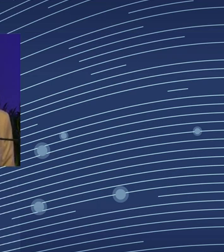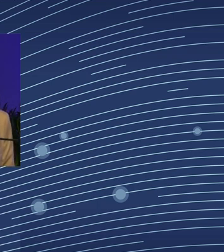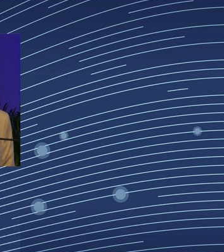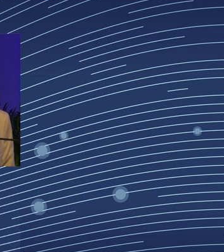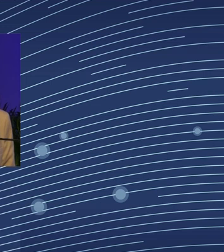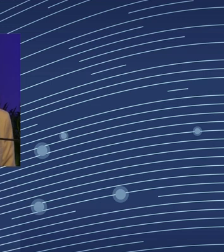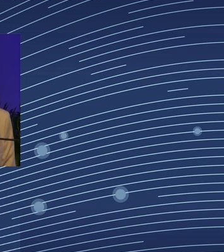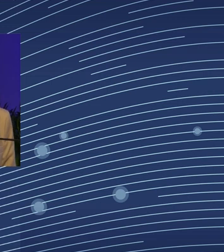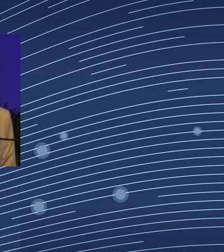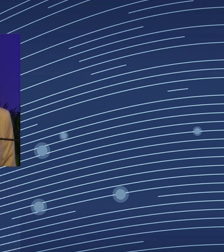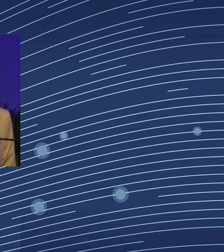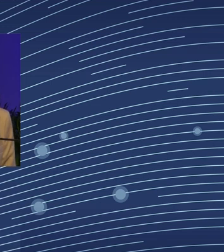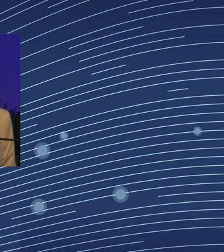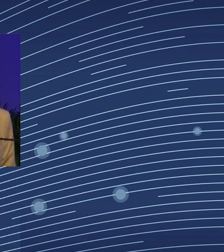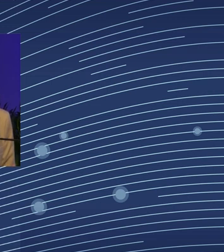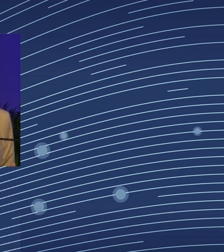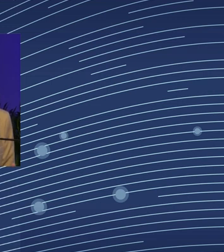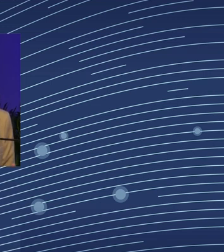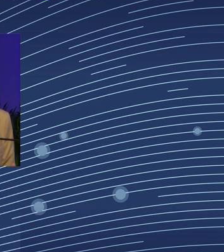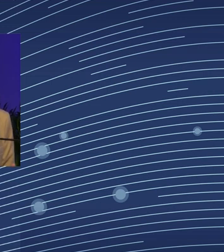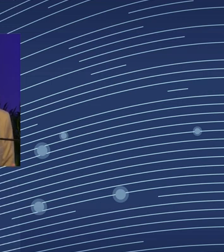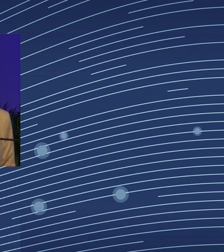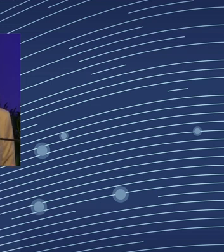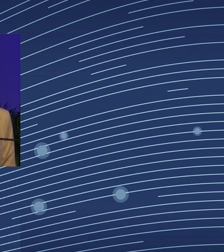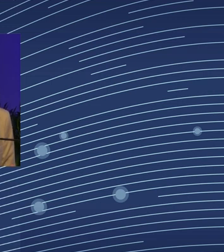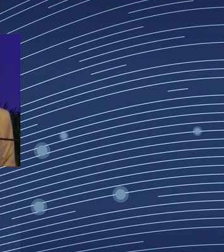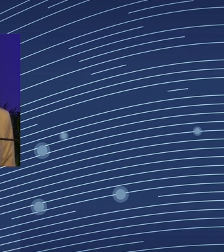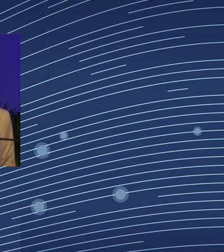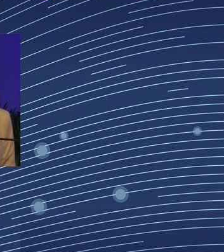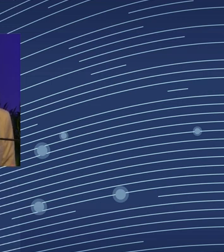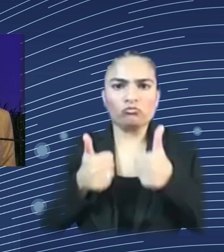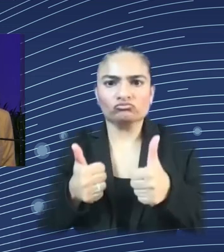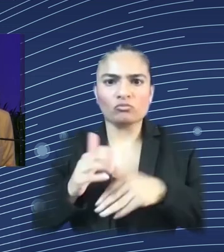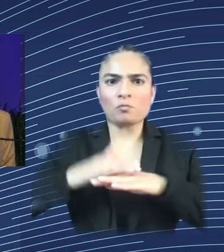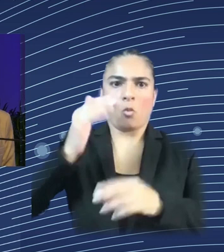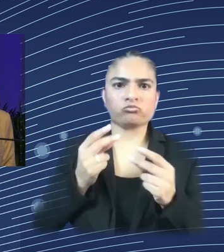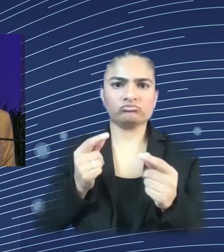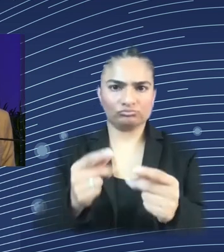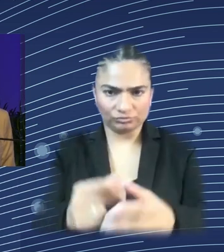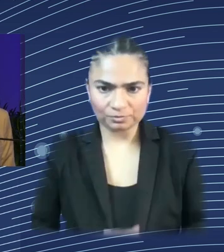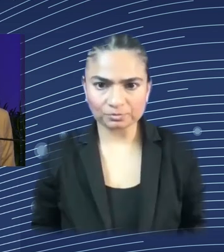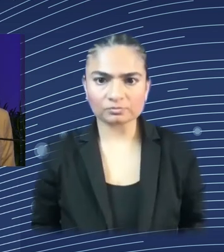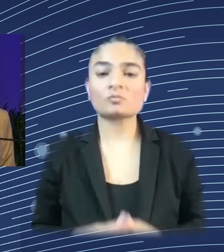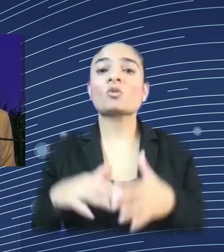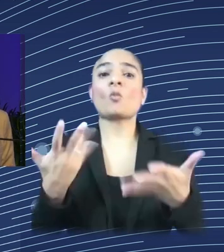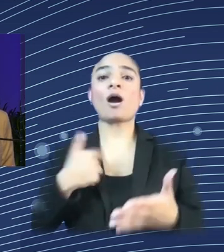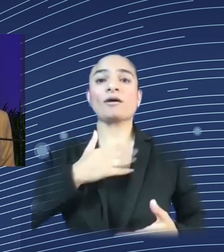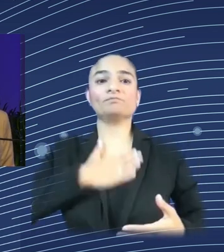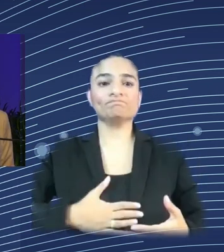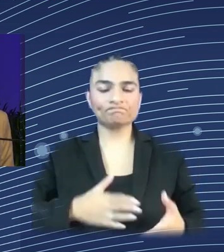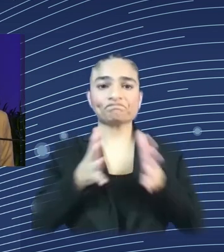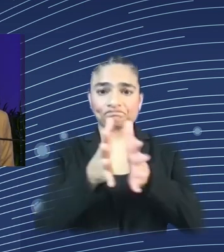with what I said, the human intervention will be always guaranteed and will be